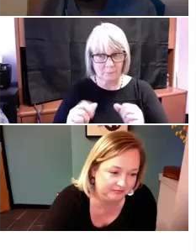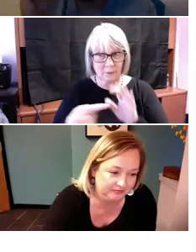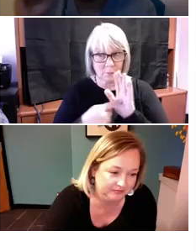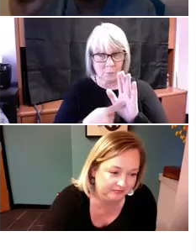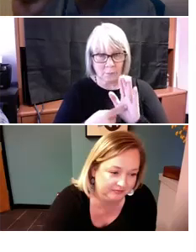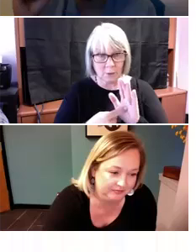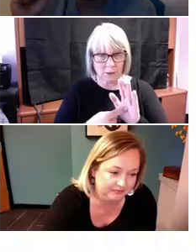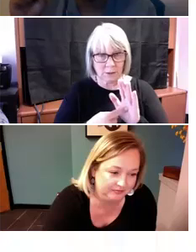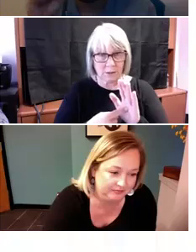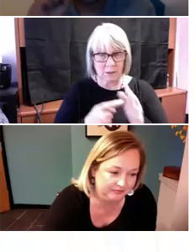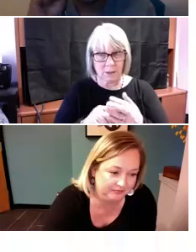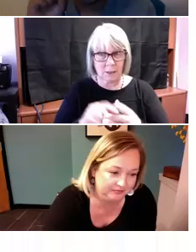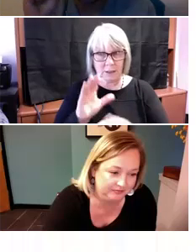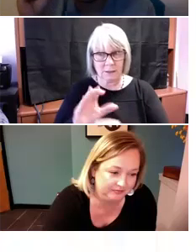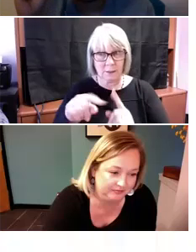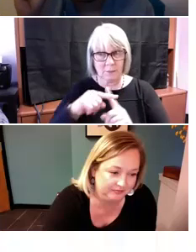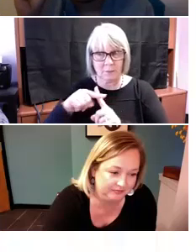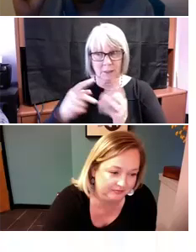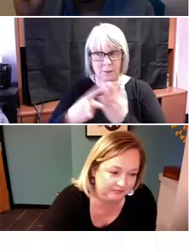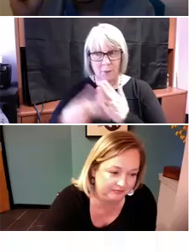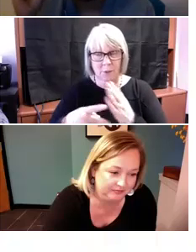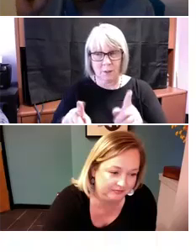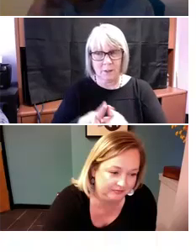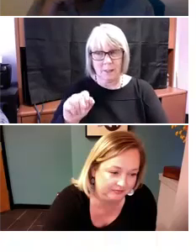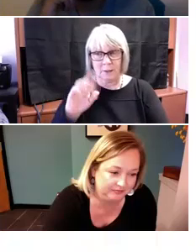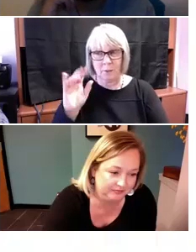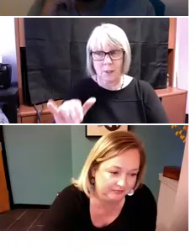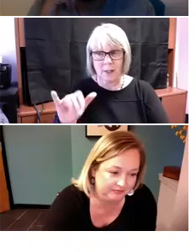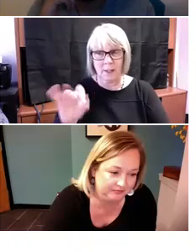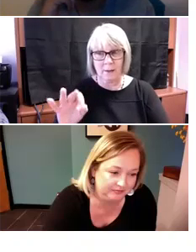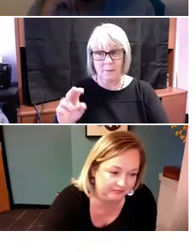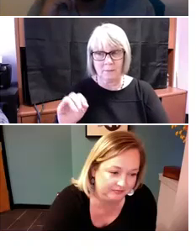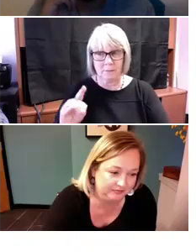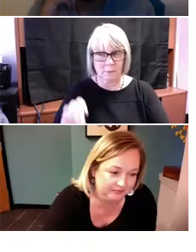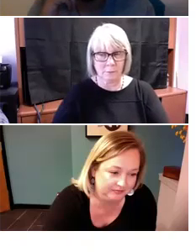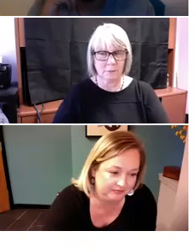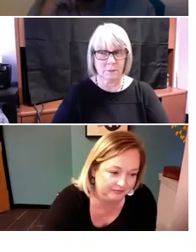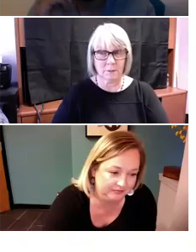this in a C++ program like an array of linked lists?